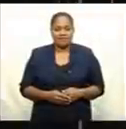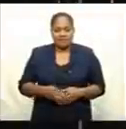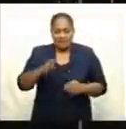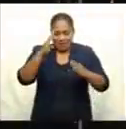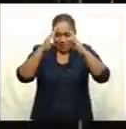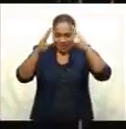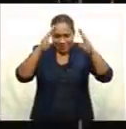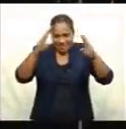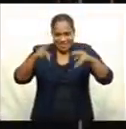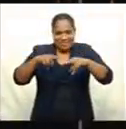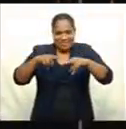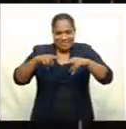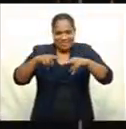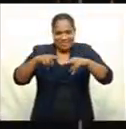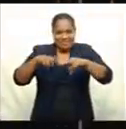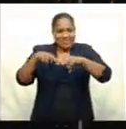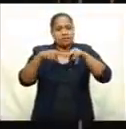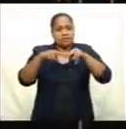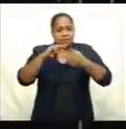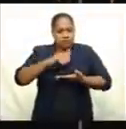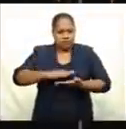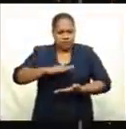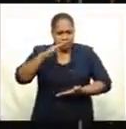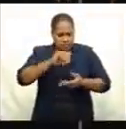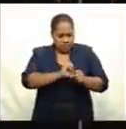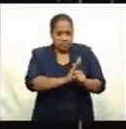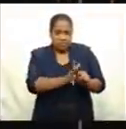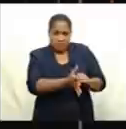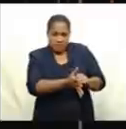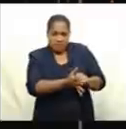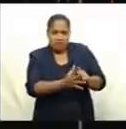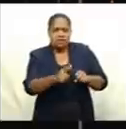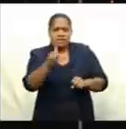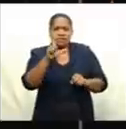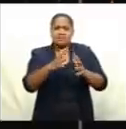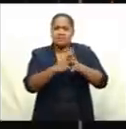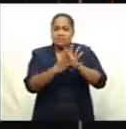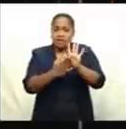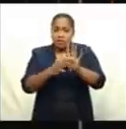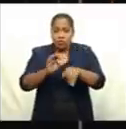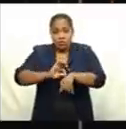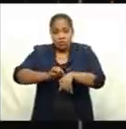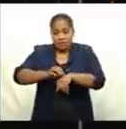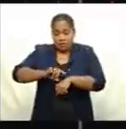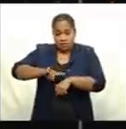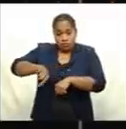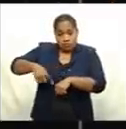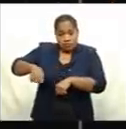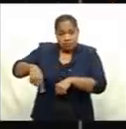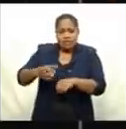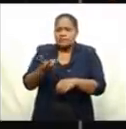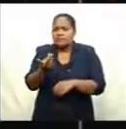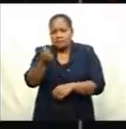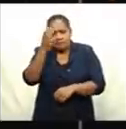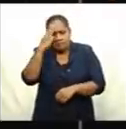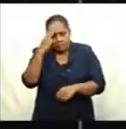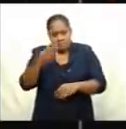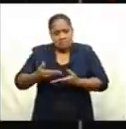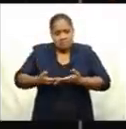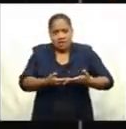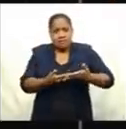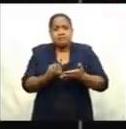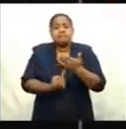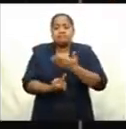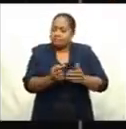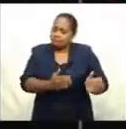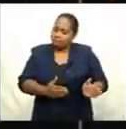Bulawinaka, Fiji. Due to the rising COVID-19 at the CWM hospital in Suva, some mothers and babies have been transferred to the